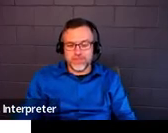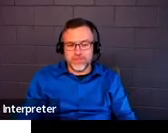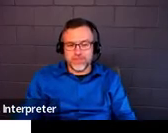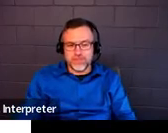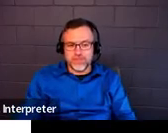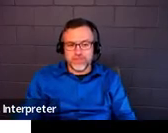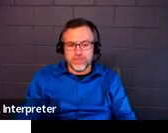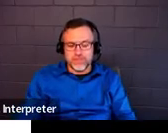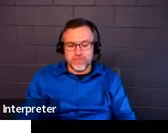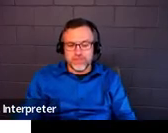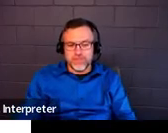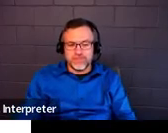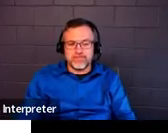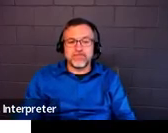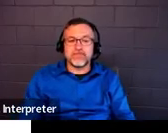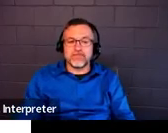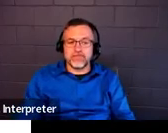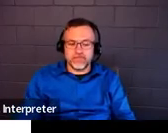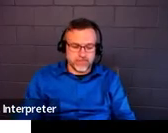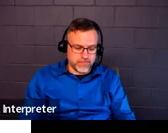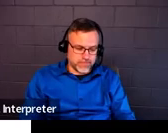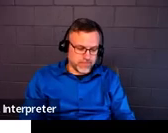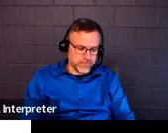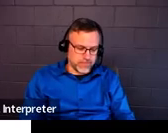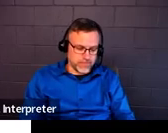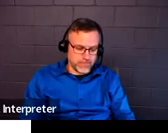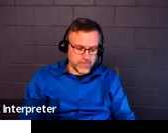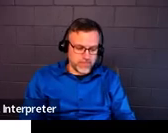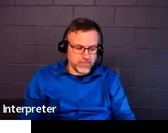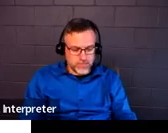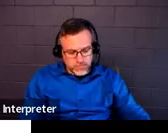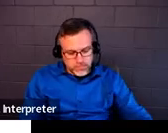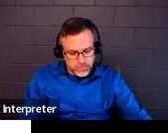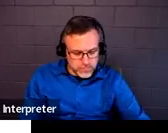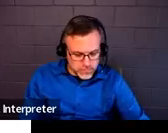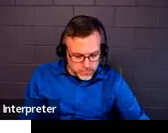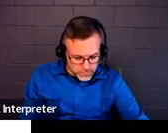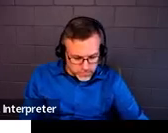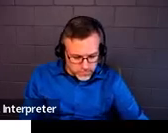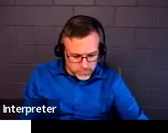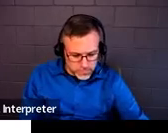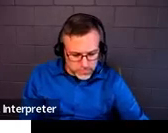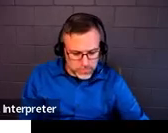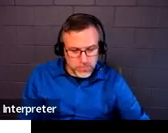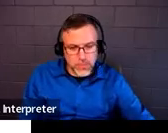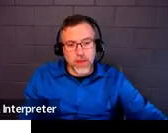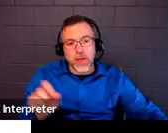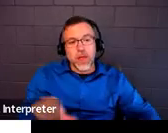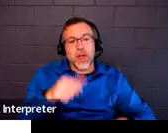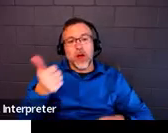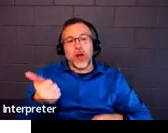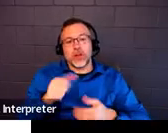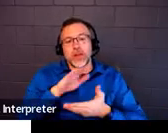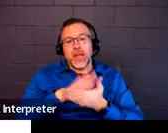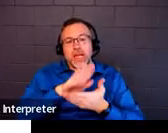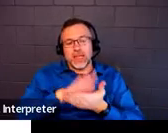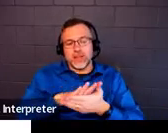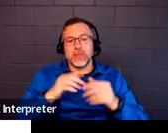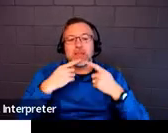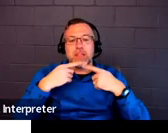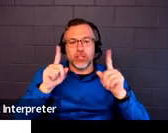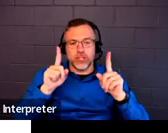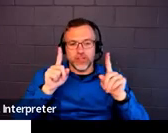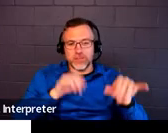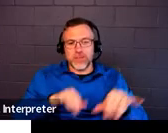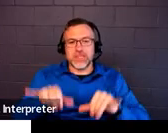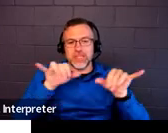So the alternate academic achievement standards are, those are the standards that we